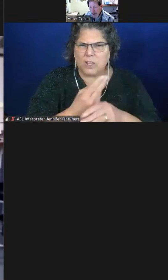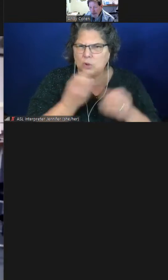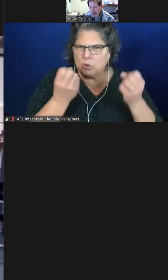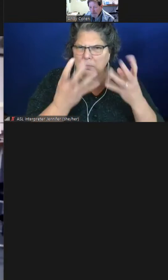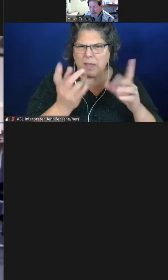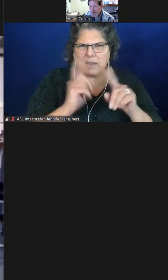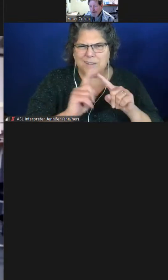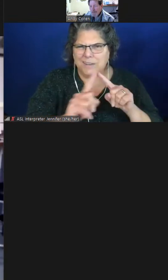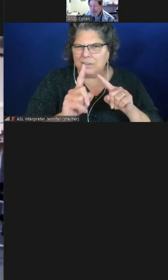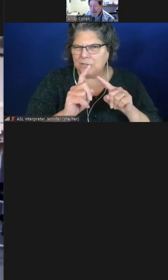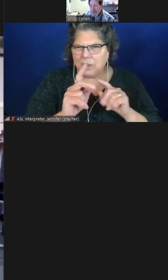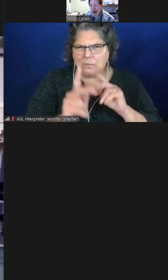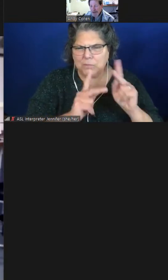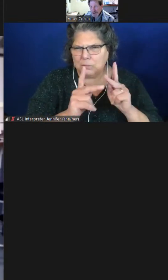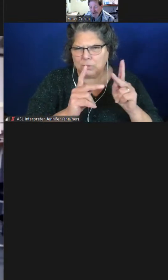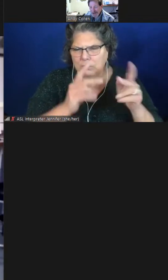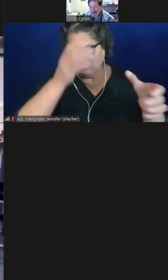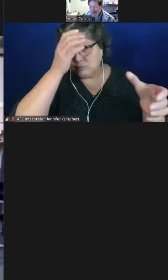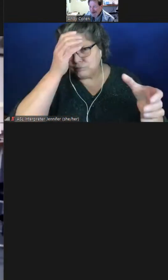models